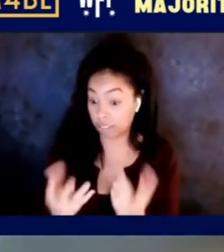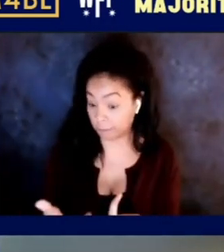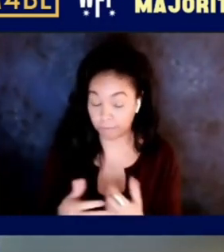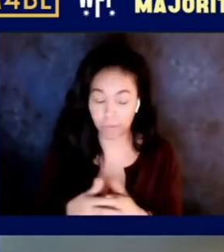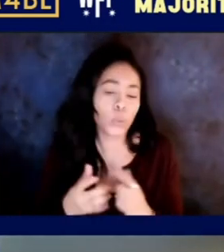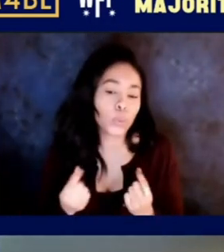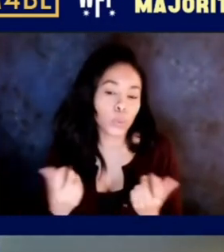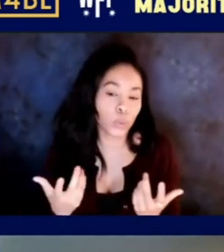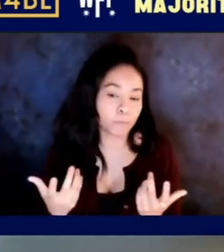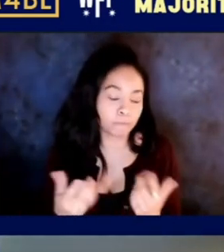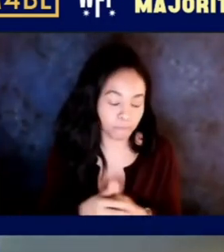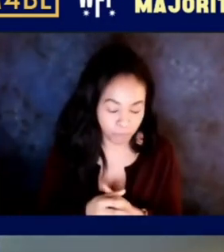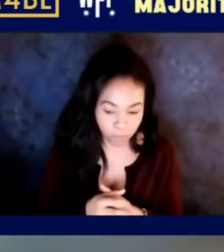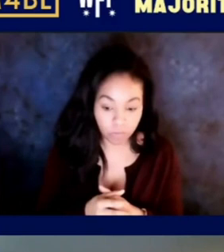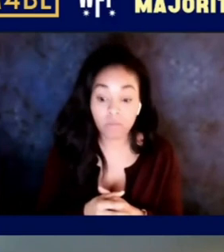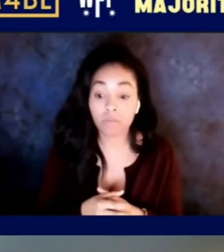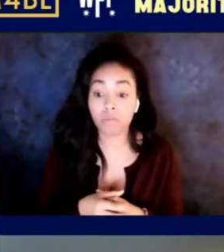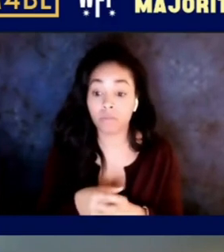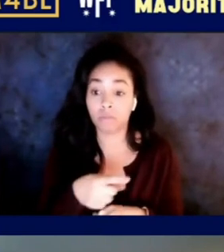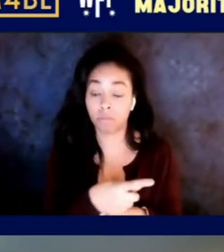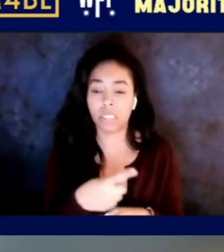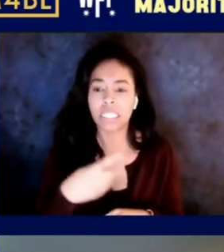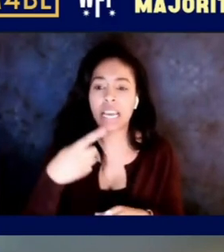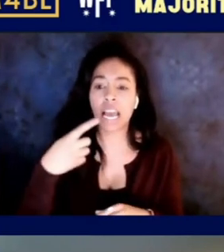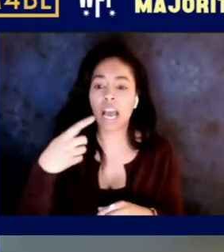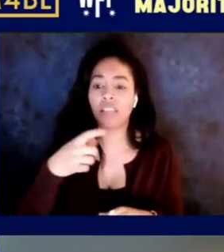to the security